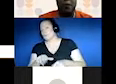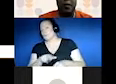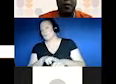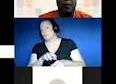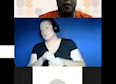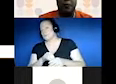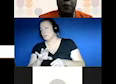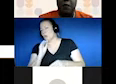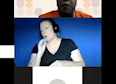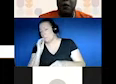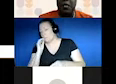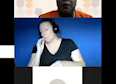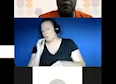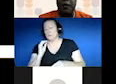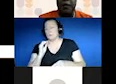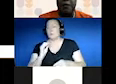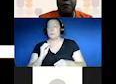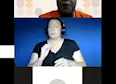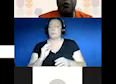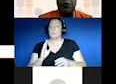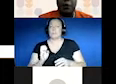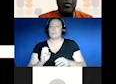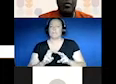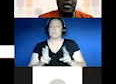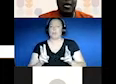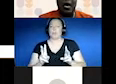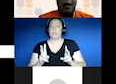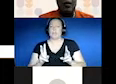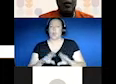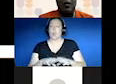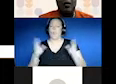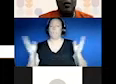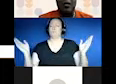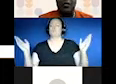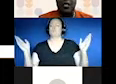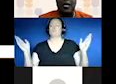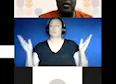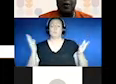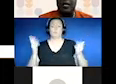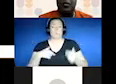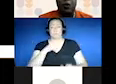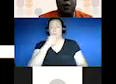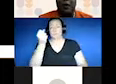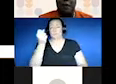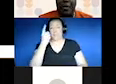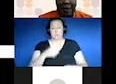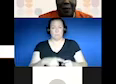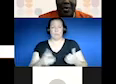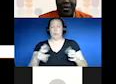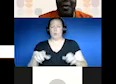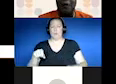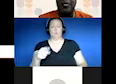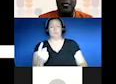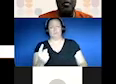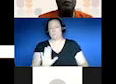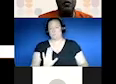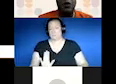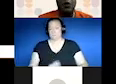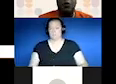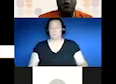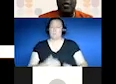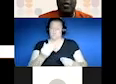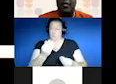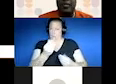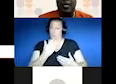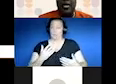home. Being very vulnerable and saying, I may not understand it, but I don't want to offend anybody. Please let me